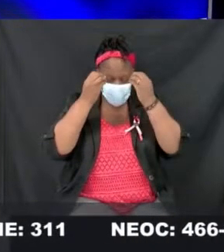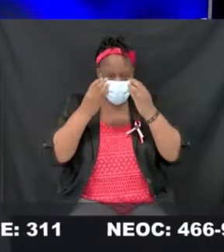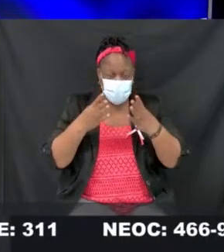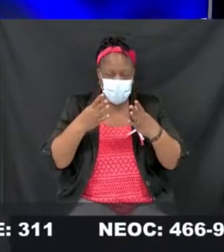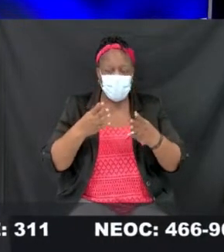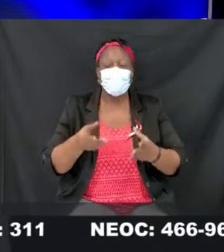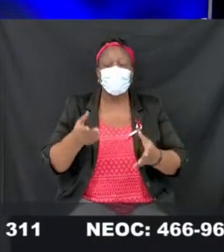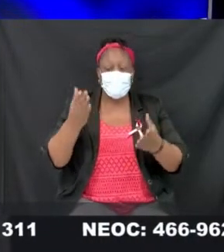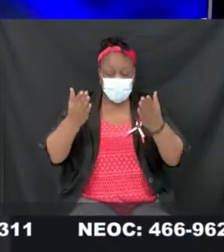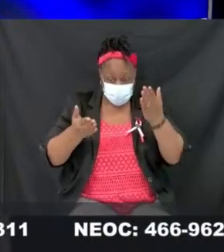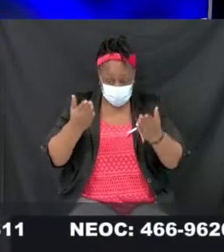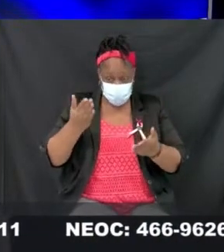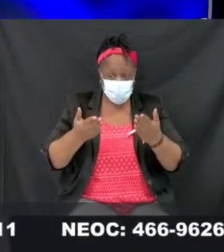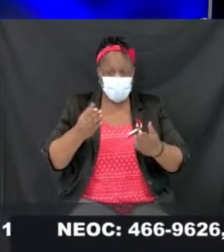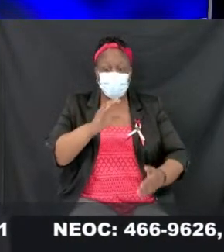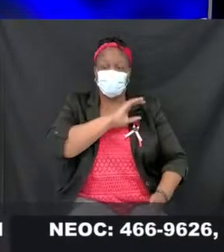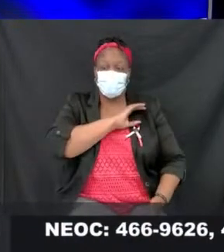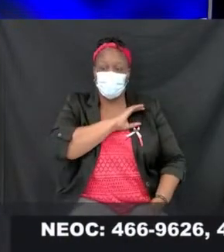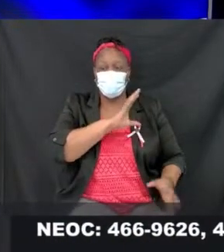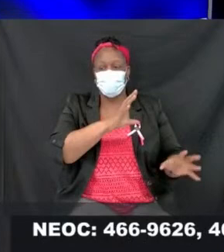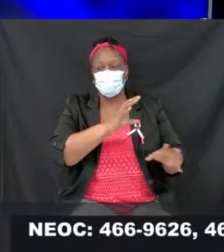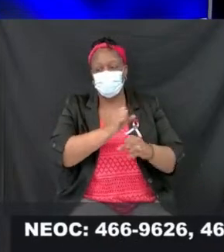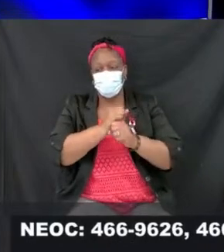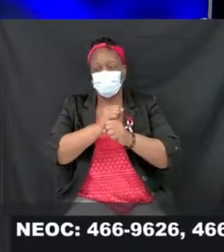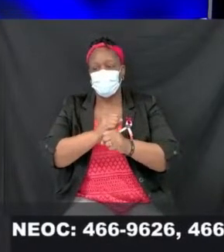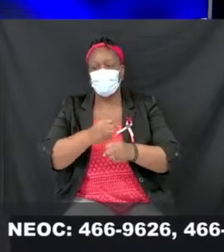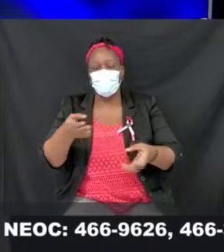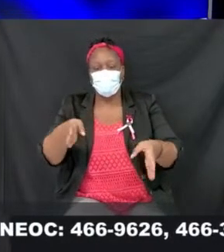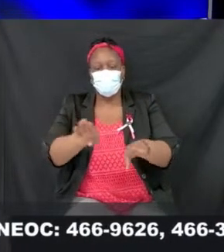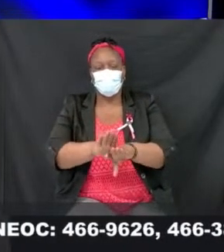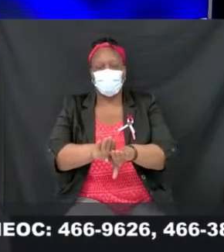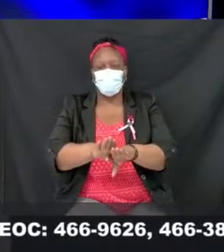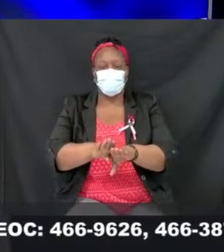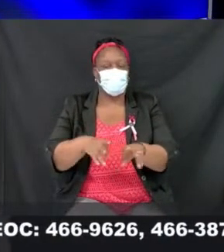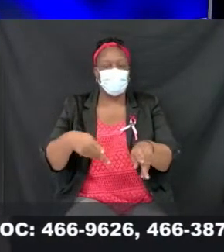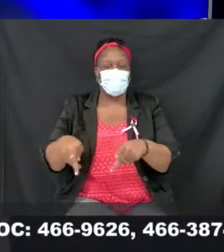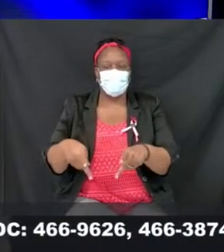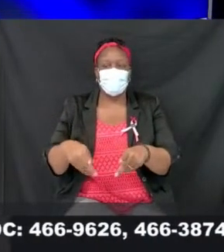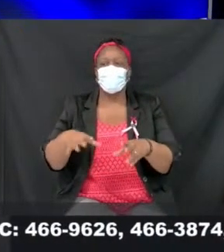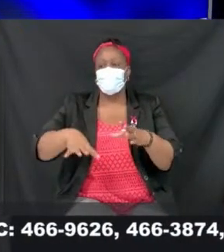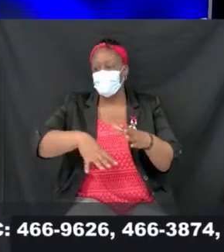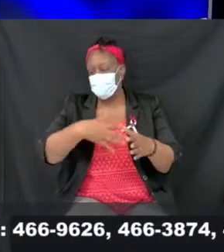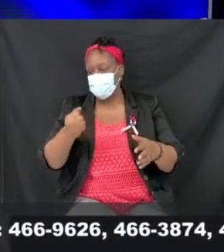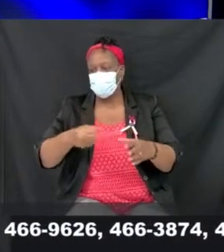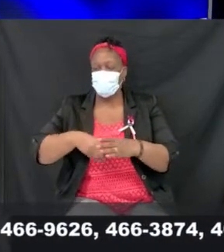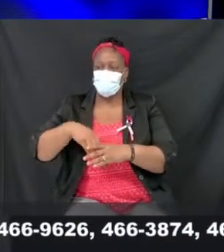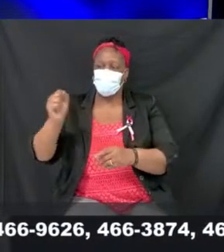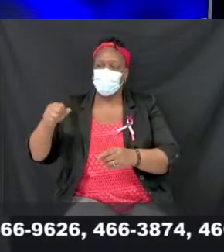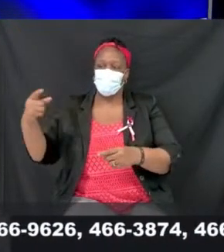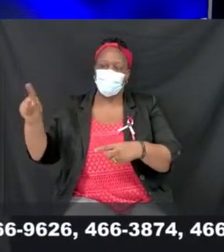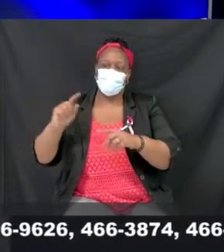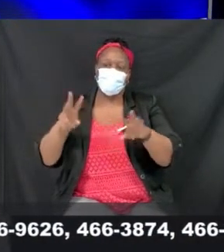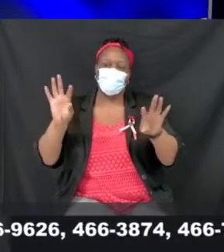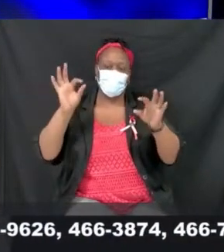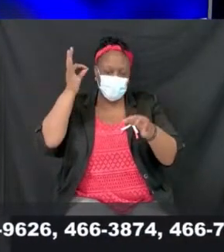will impact future permissions to the persons who violate the conditions.